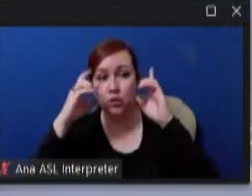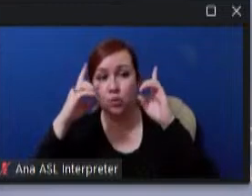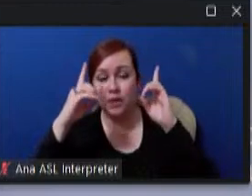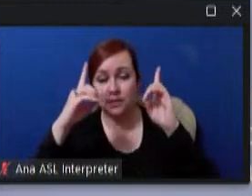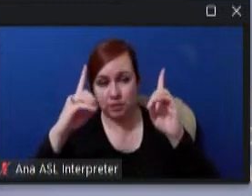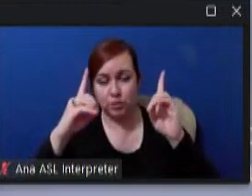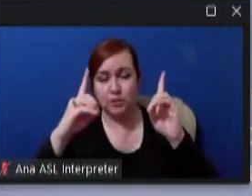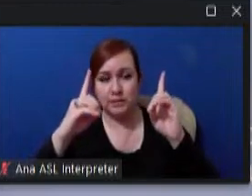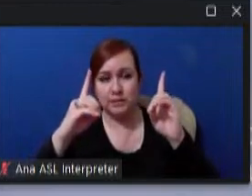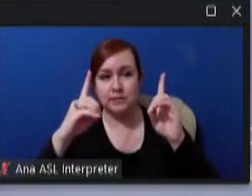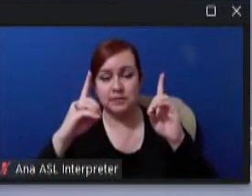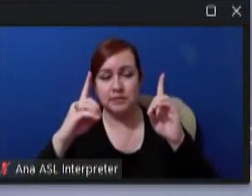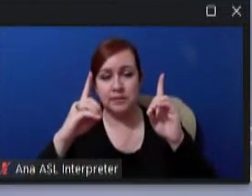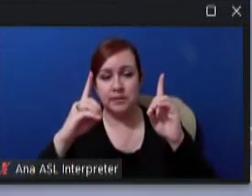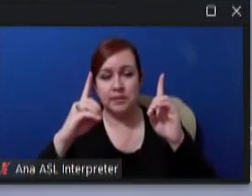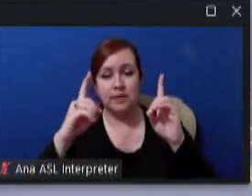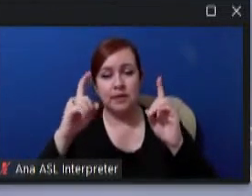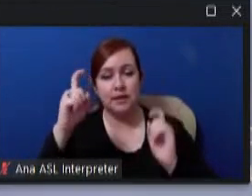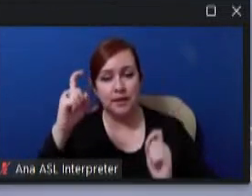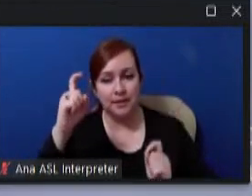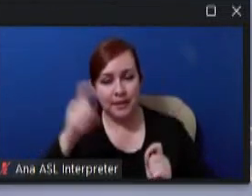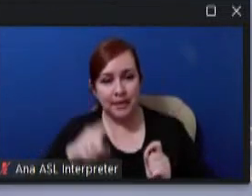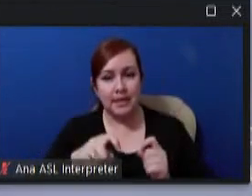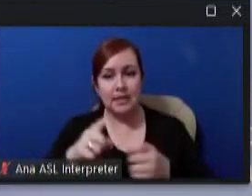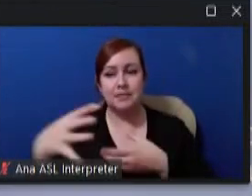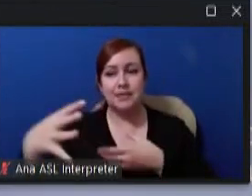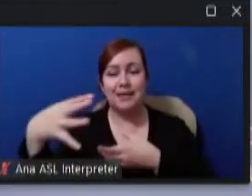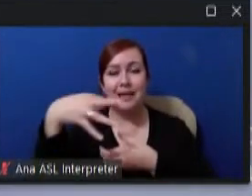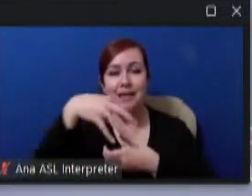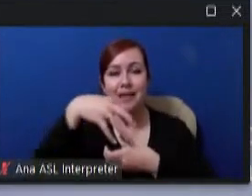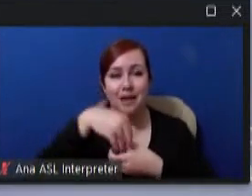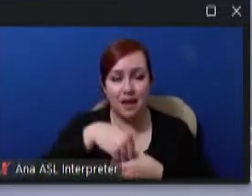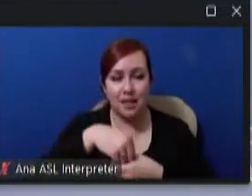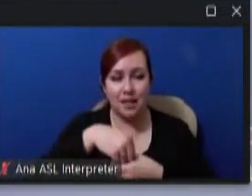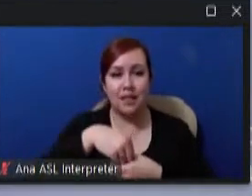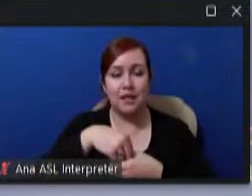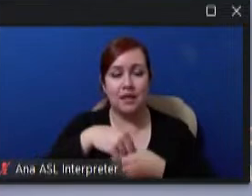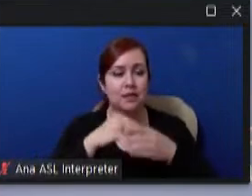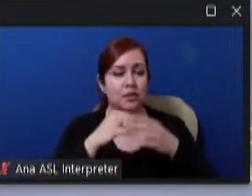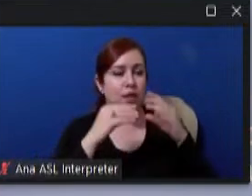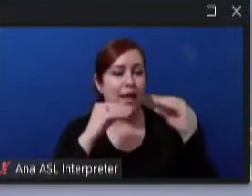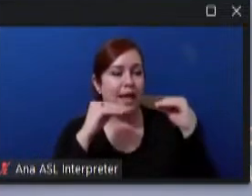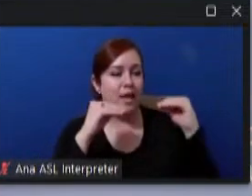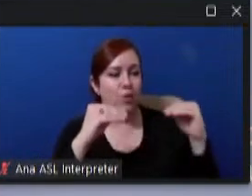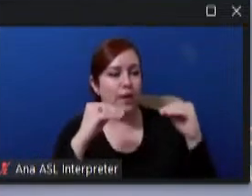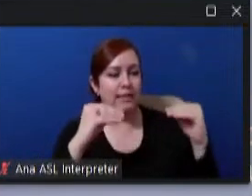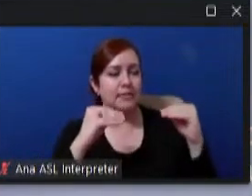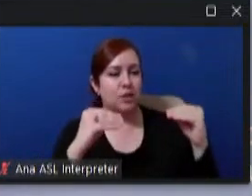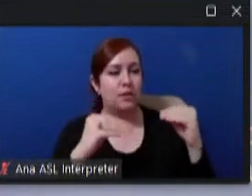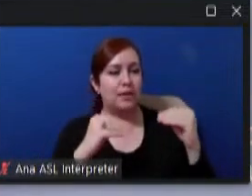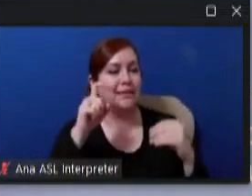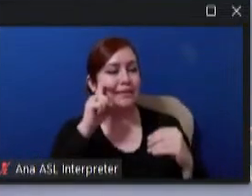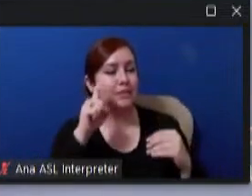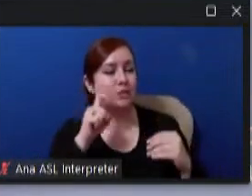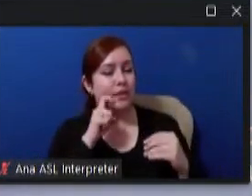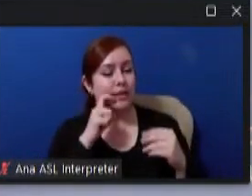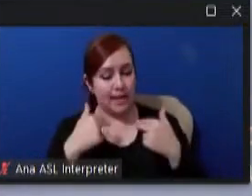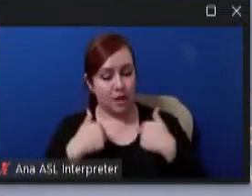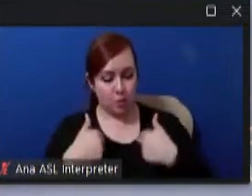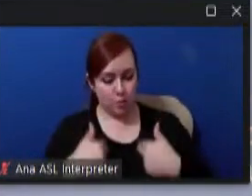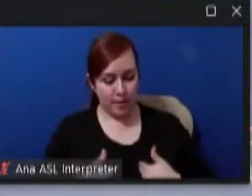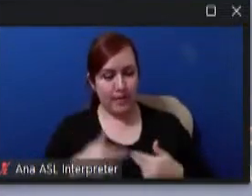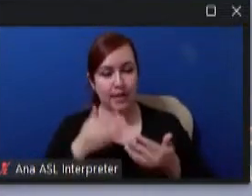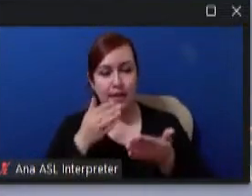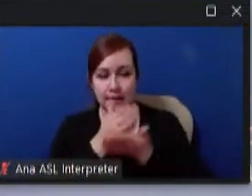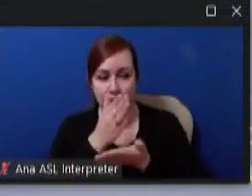special education programs? It should be comprehensive education on human